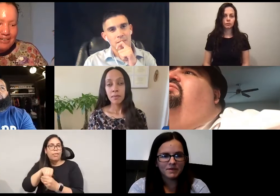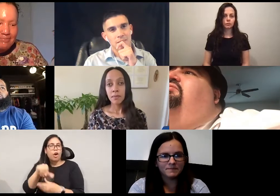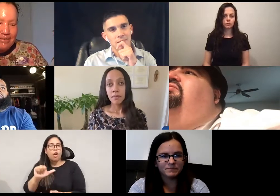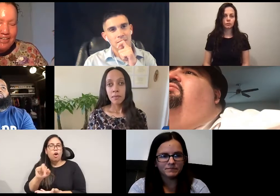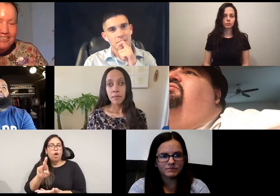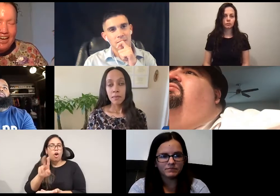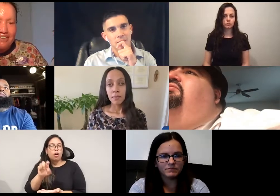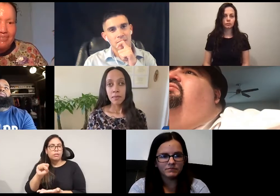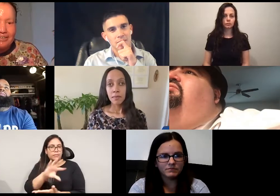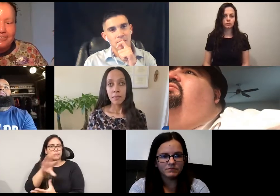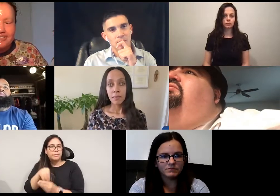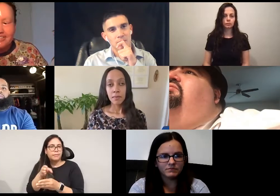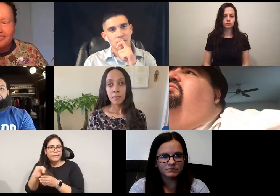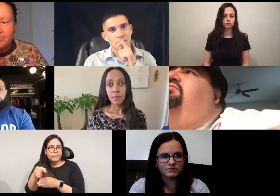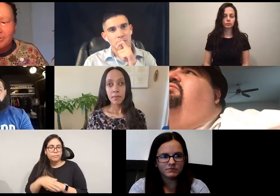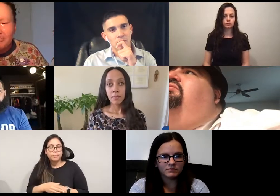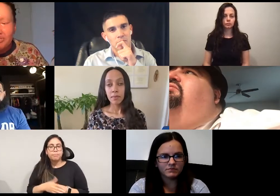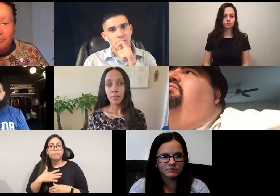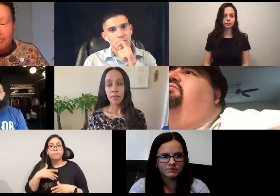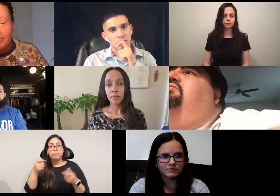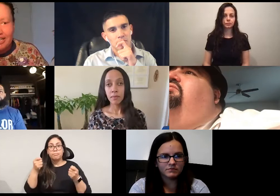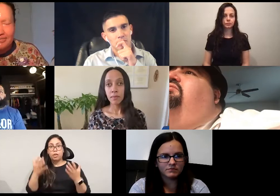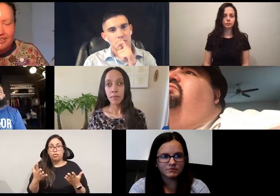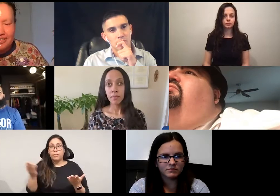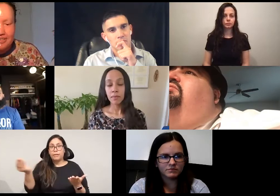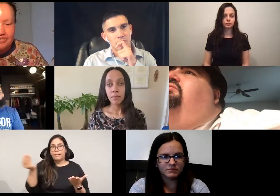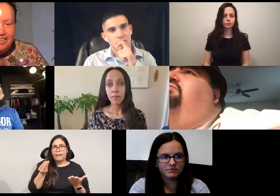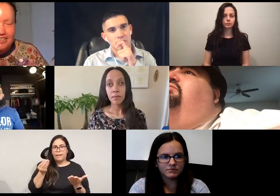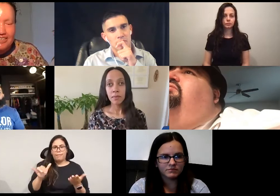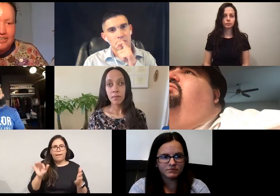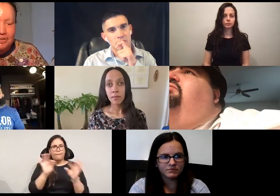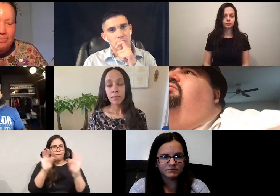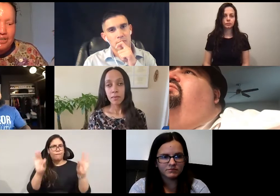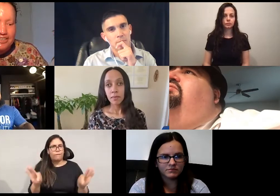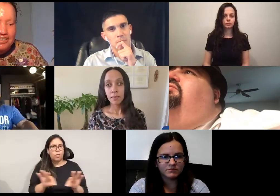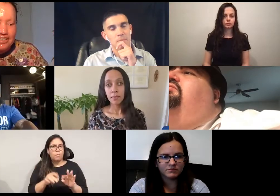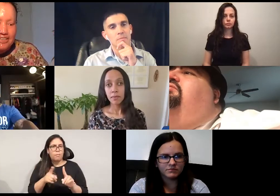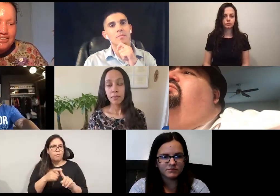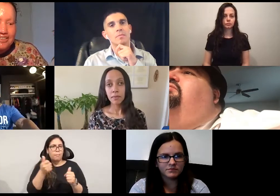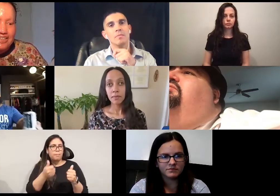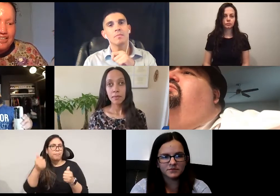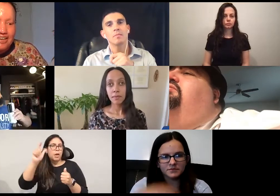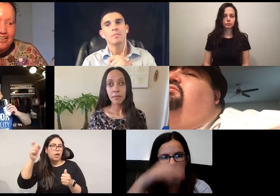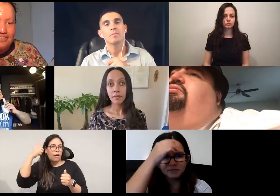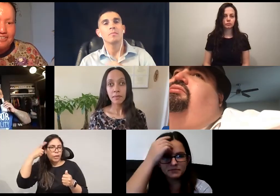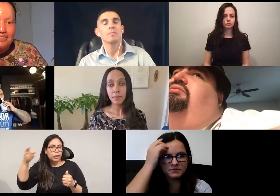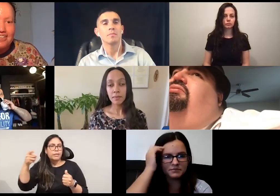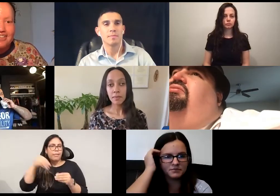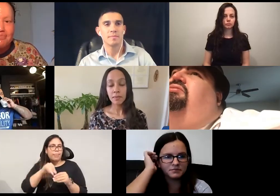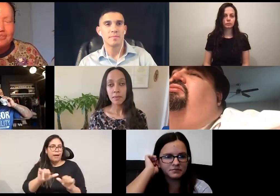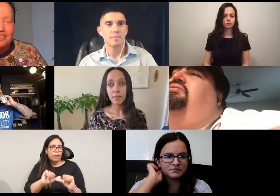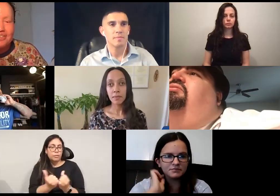my manager gave me was this form from the government, a different agency to what I worked in, to say that if